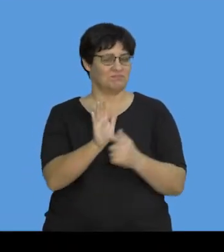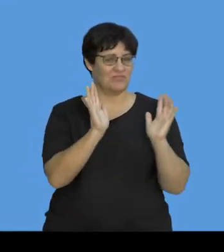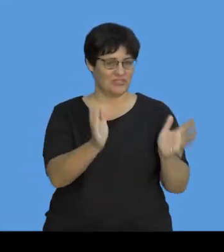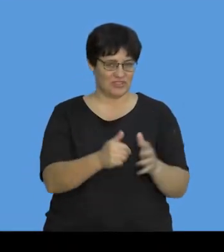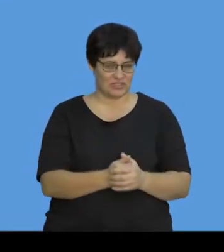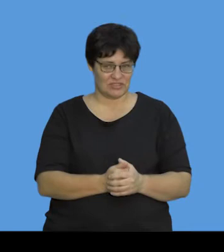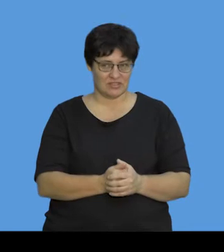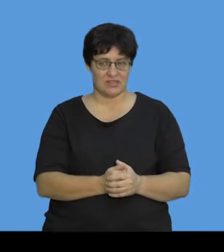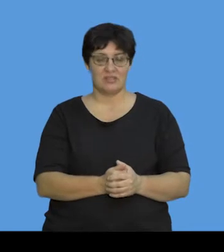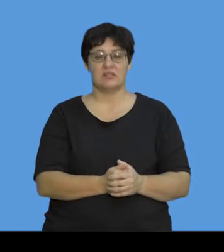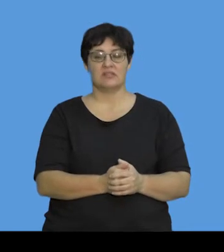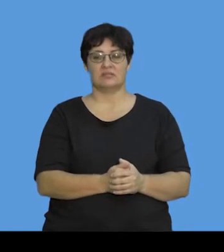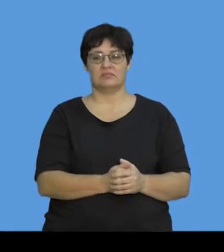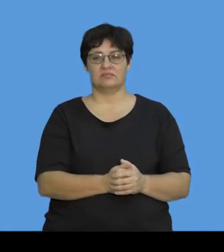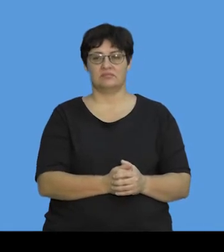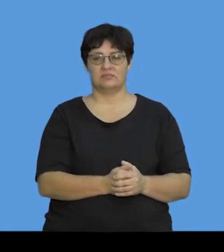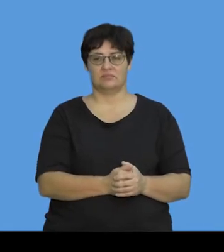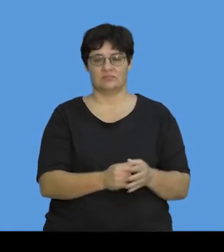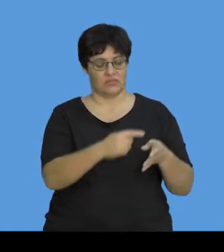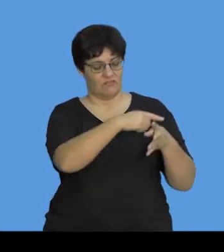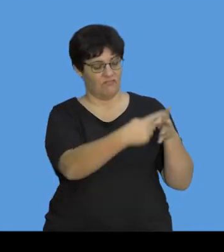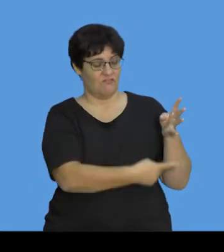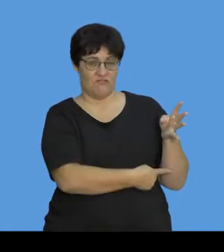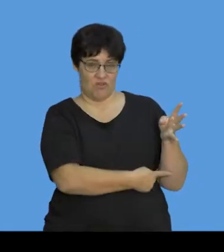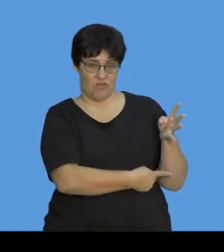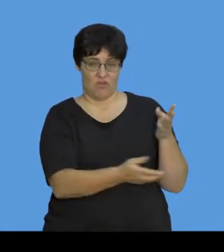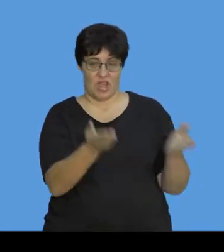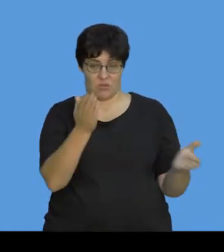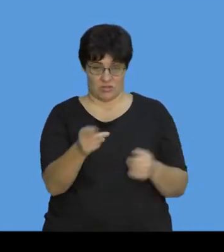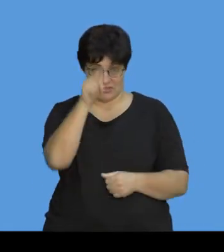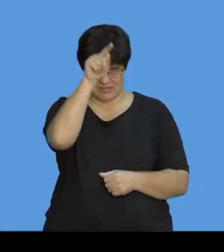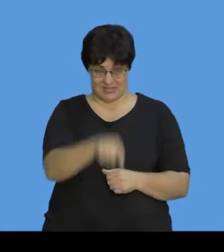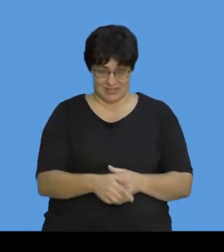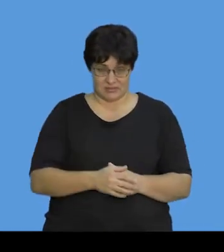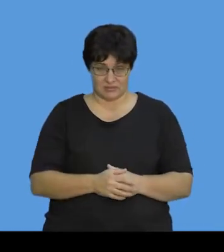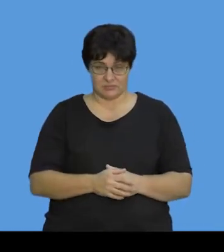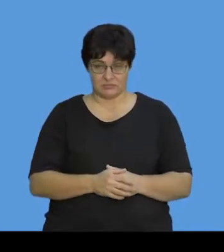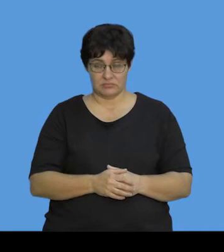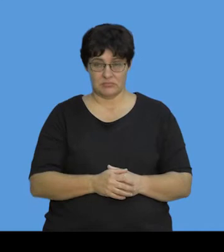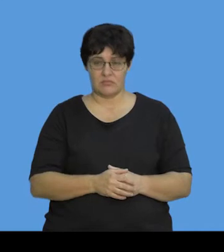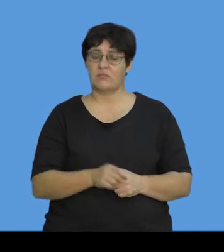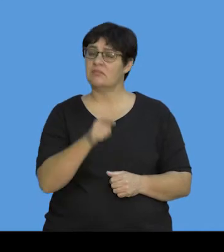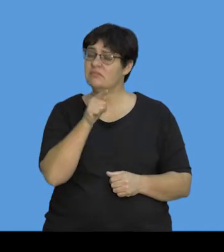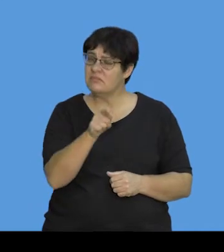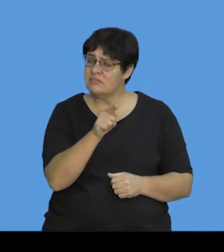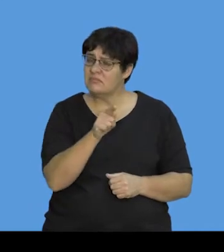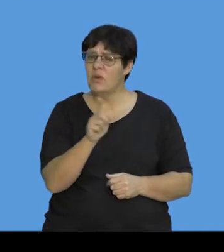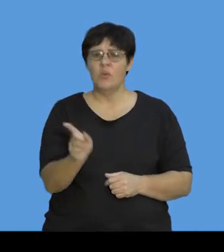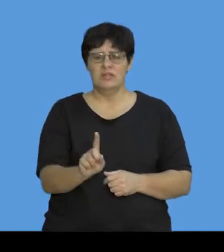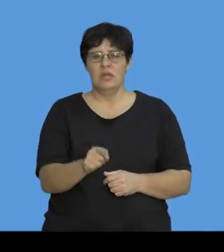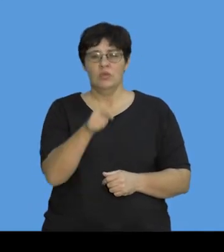just remind ourselves. So here's our 4 equations. The thing about the equations is it's about making